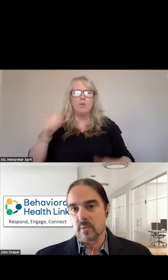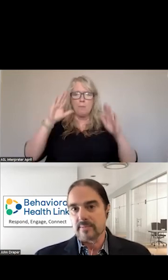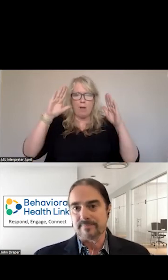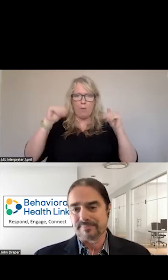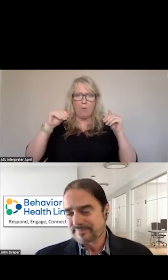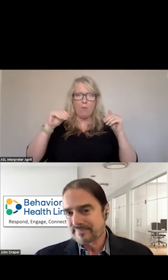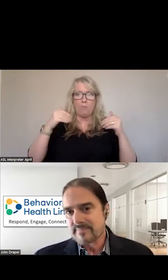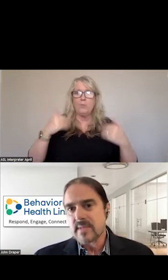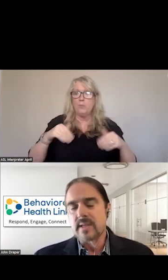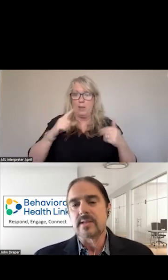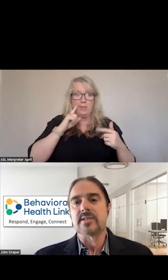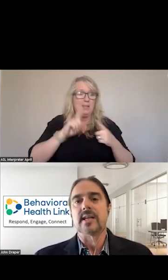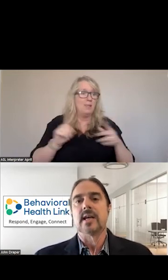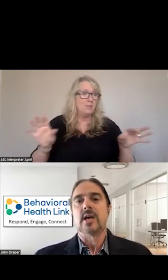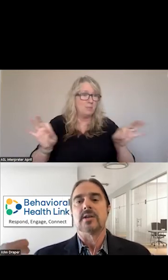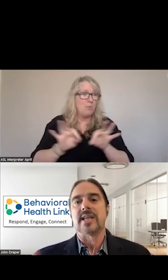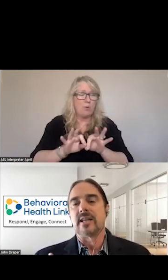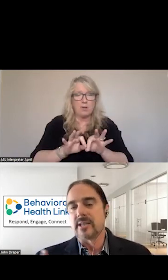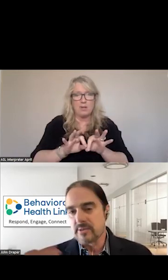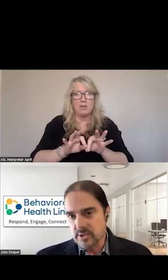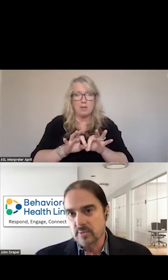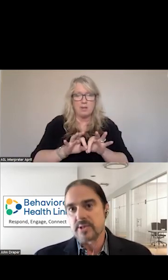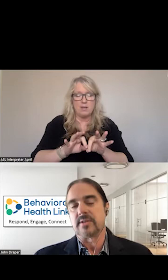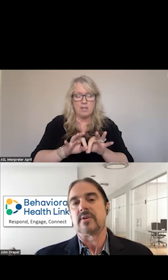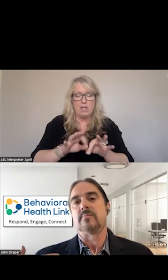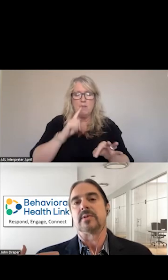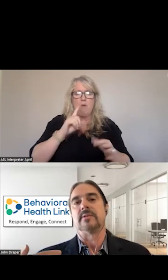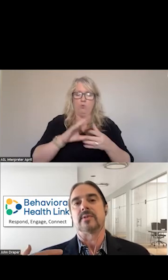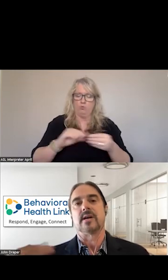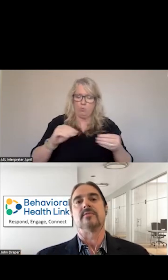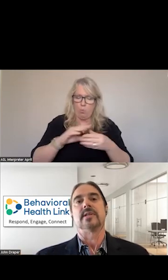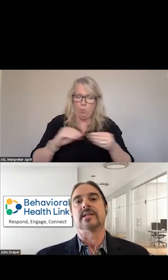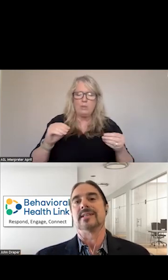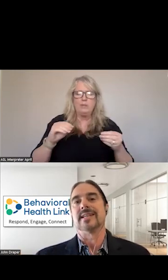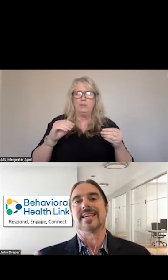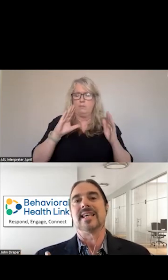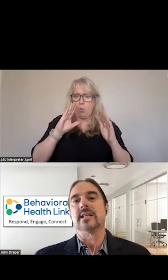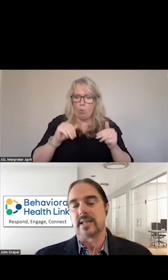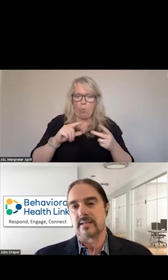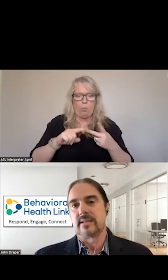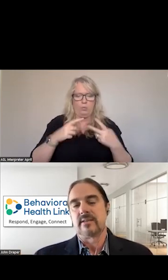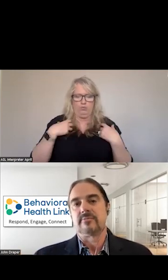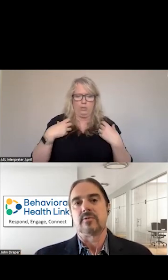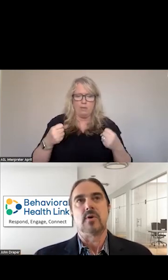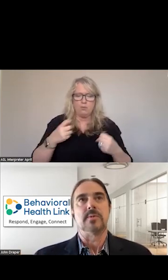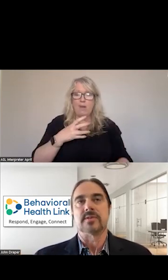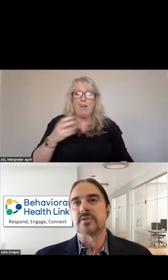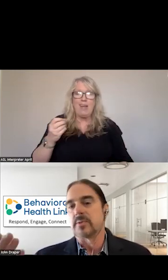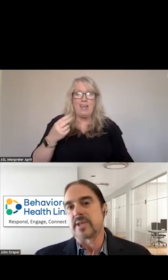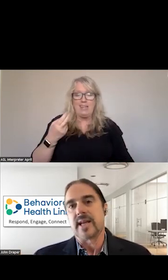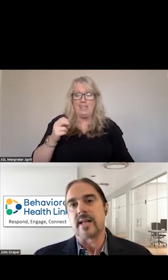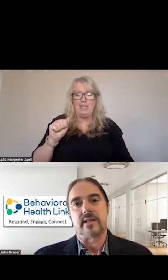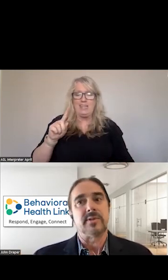very important, is that telling those stories of hope and recovery and healing through moments